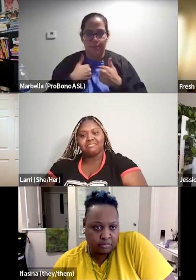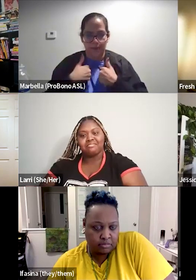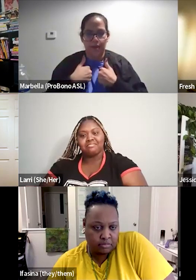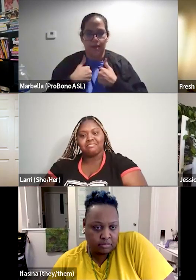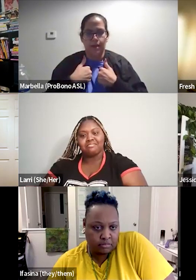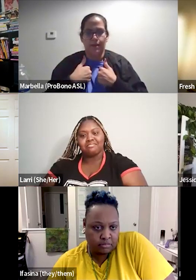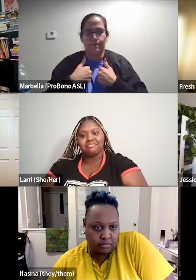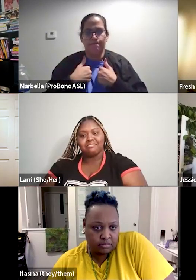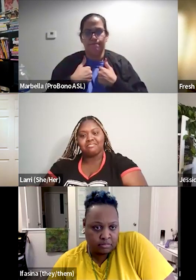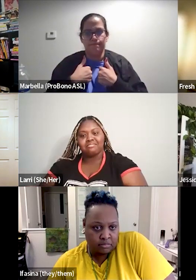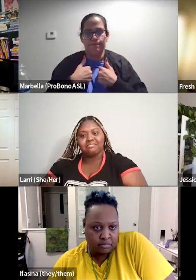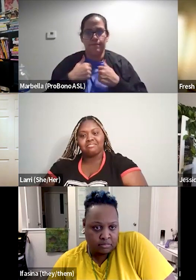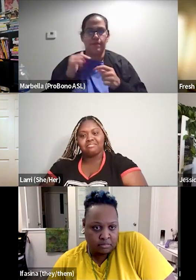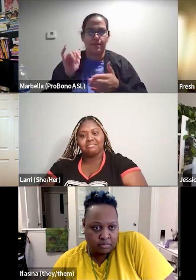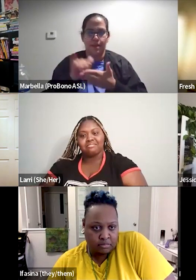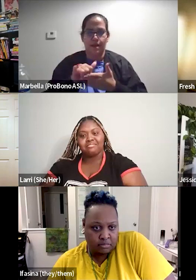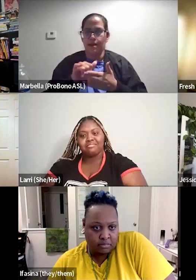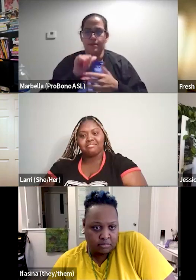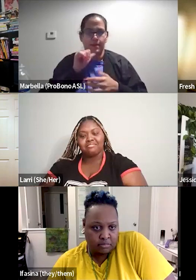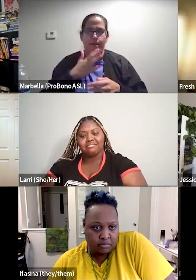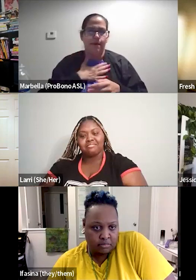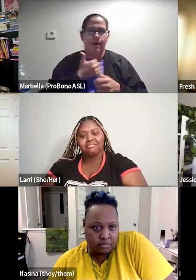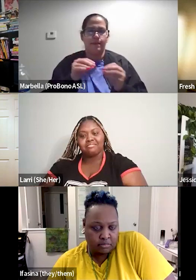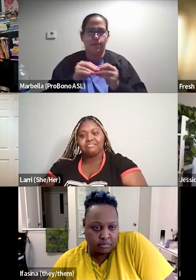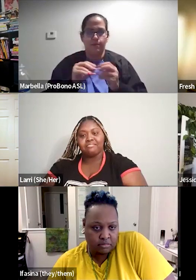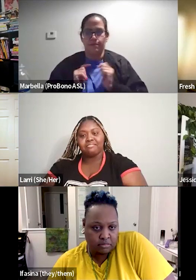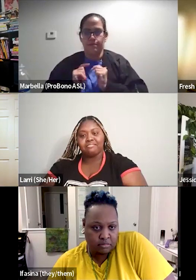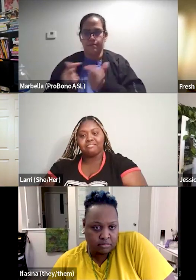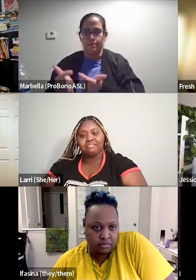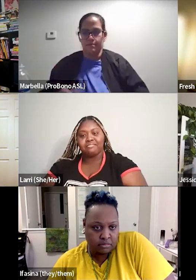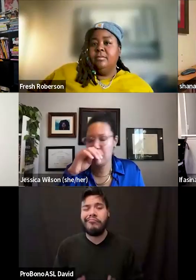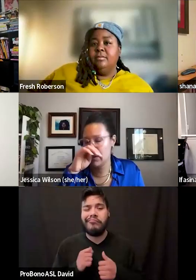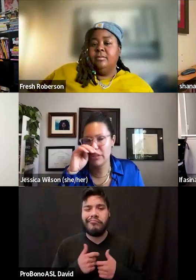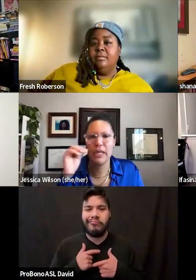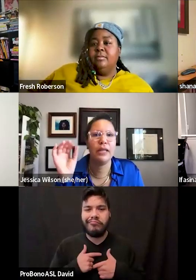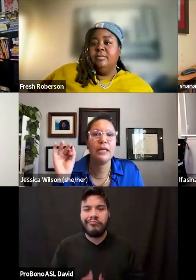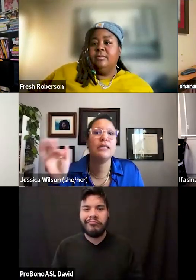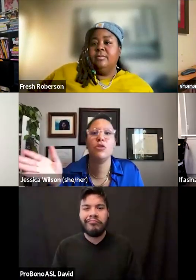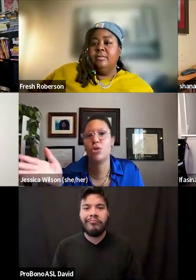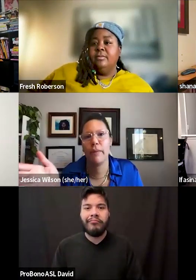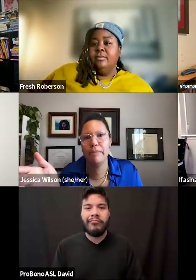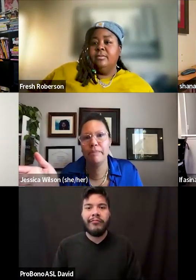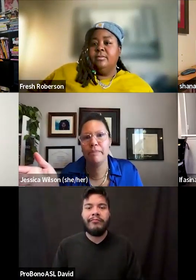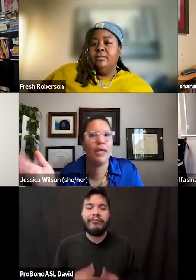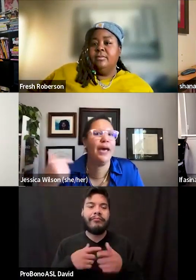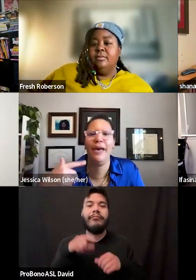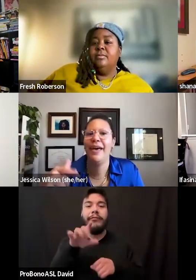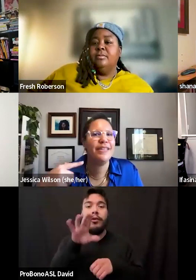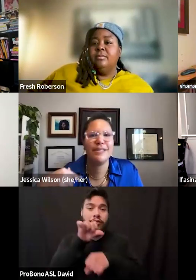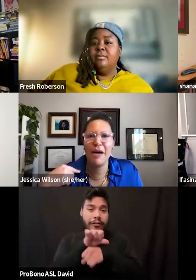um, that I, it's not mine anymore. You could handle that. I'm similar to Larry. Like, this is your job.